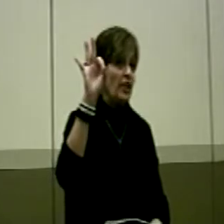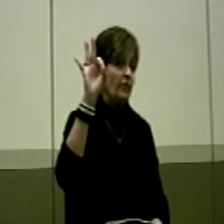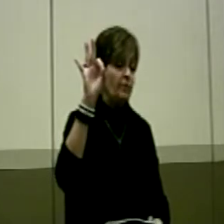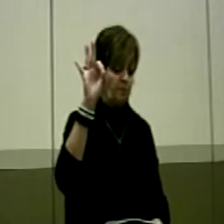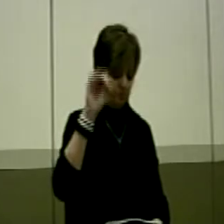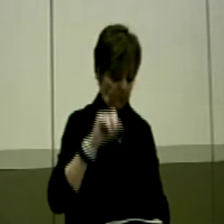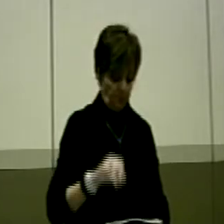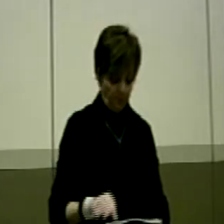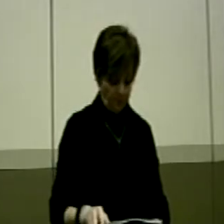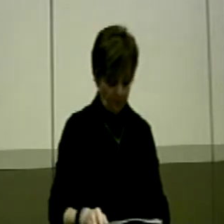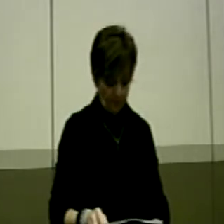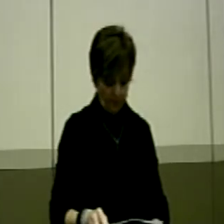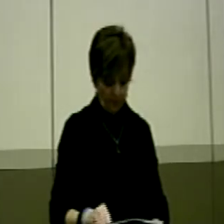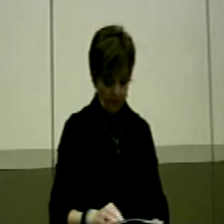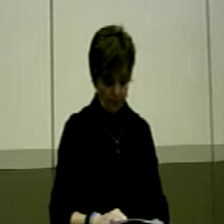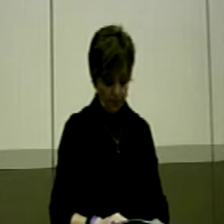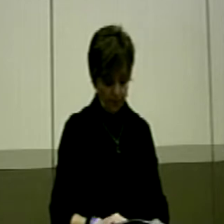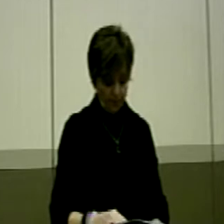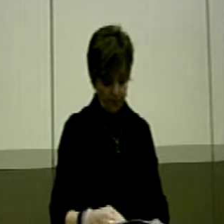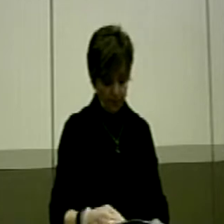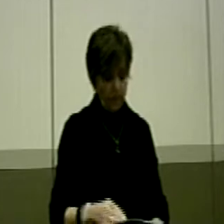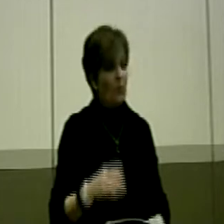We were discussing a little bit before,